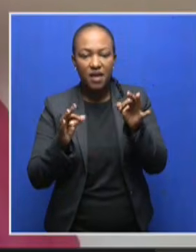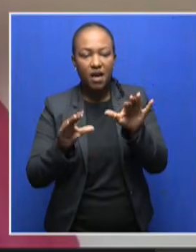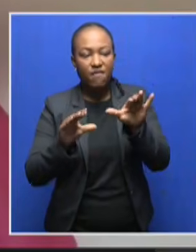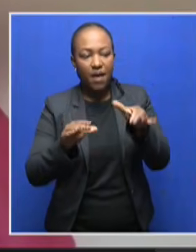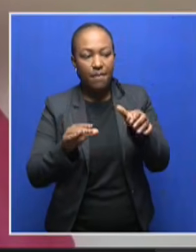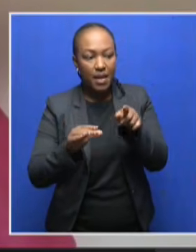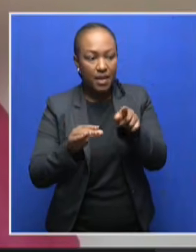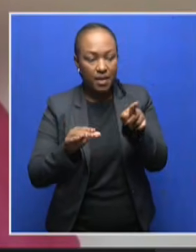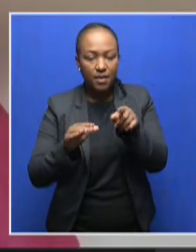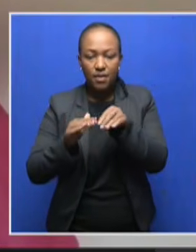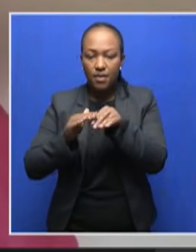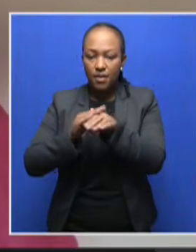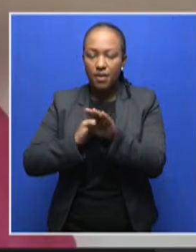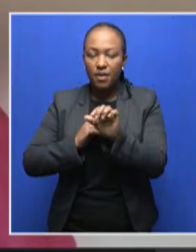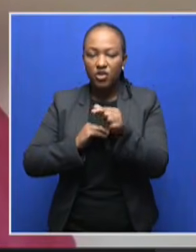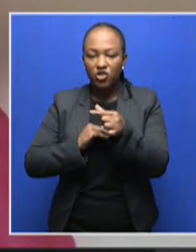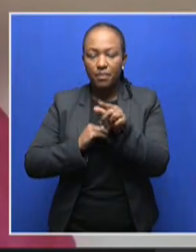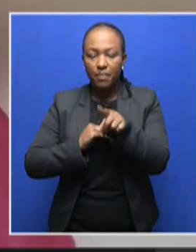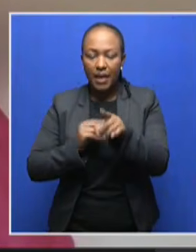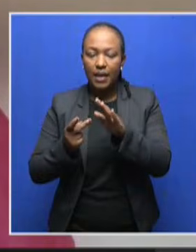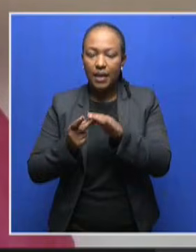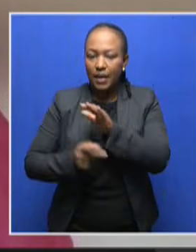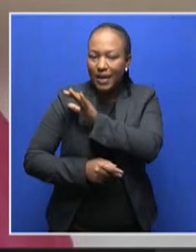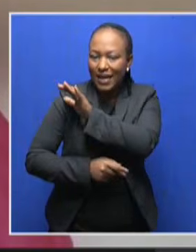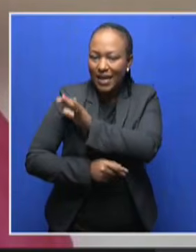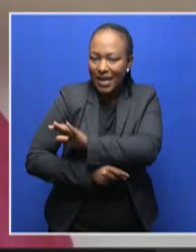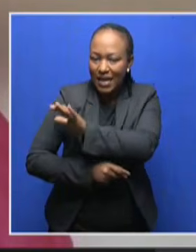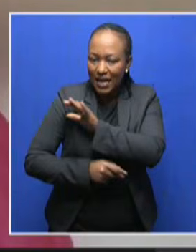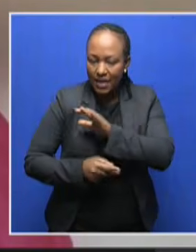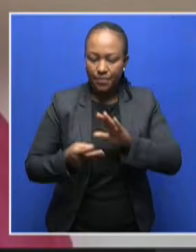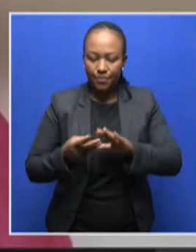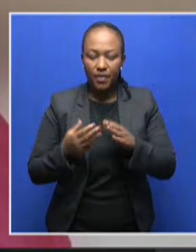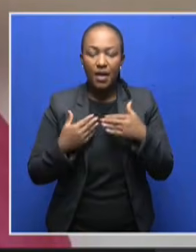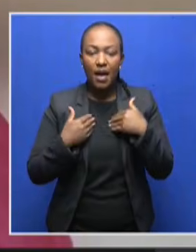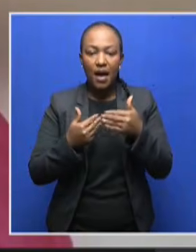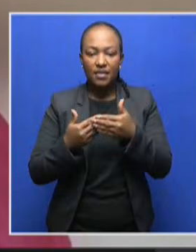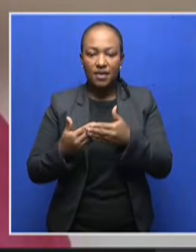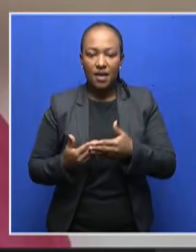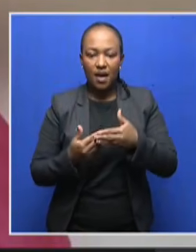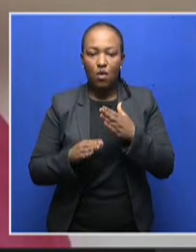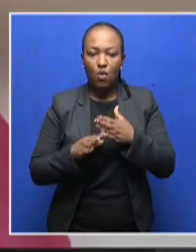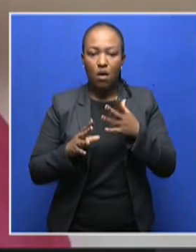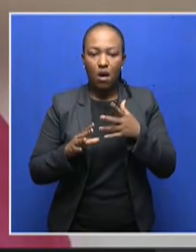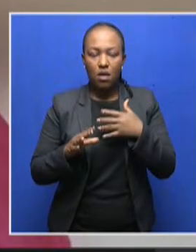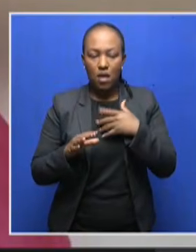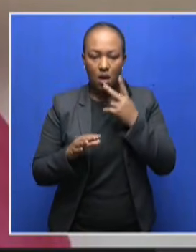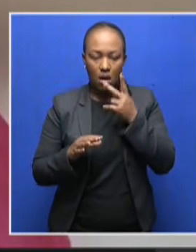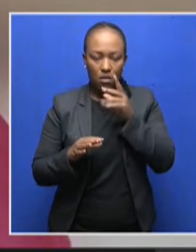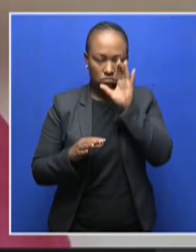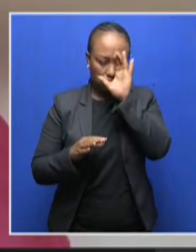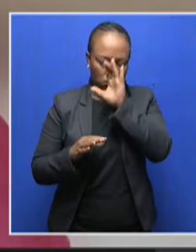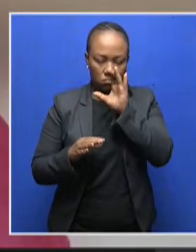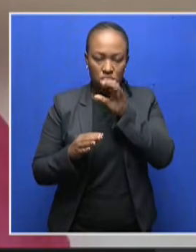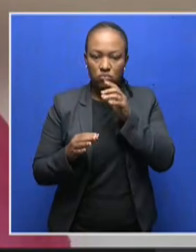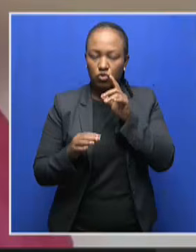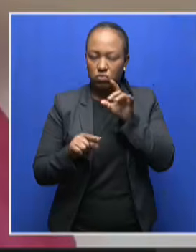GPs and clinics and healthcare workers and community healthcare workers being on the lookout for children who